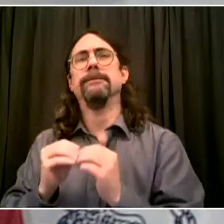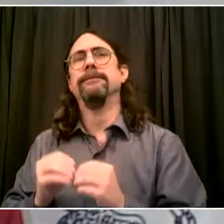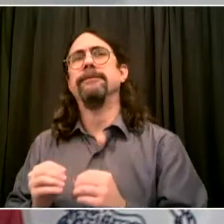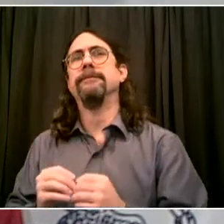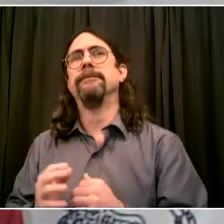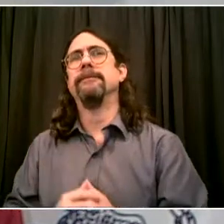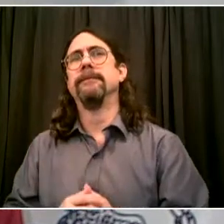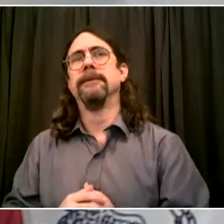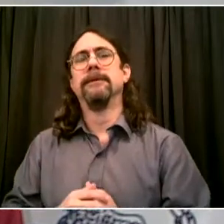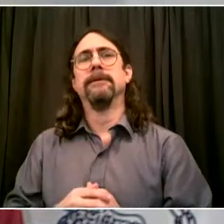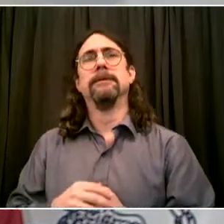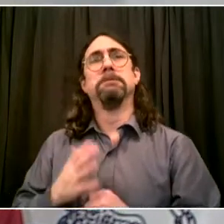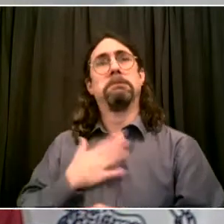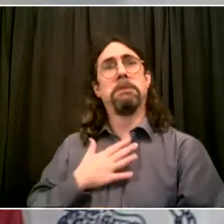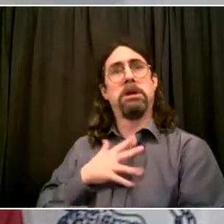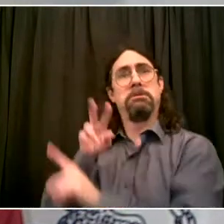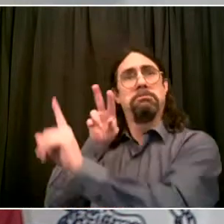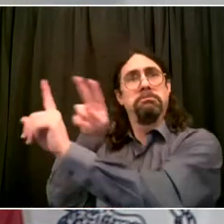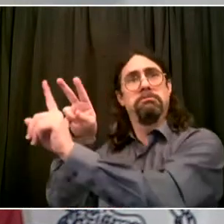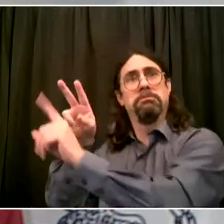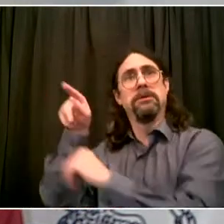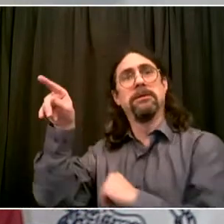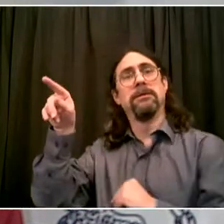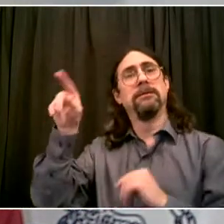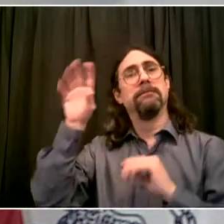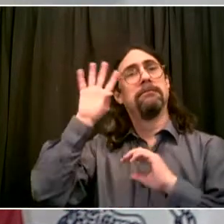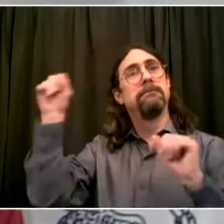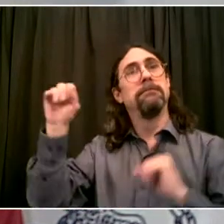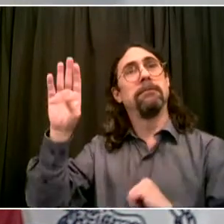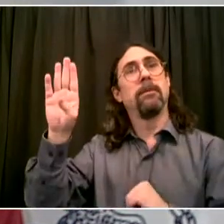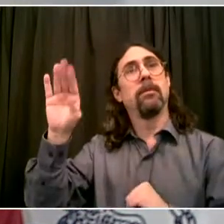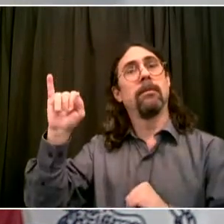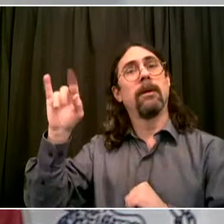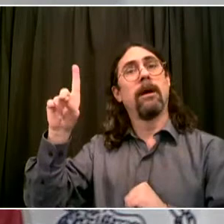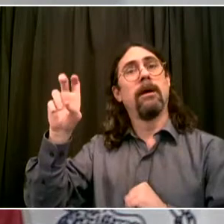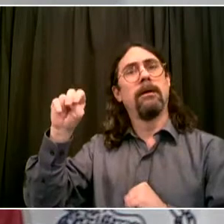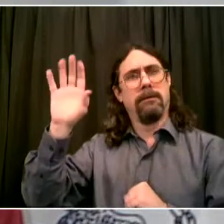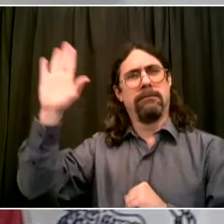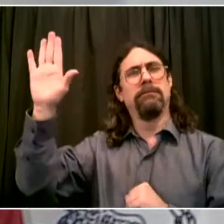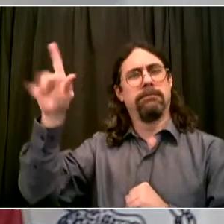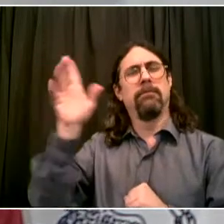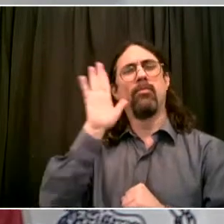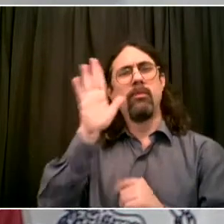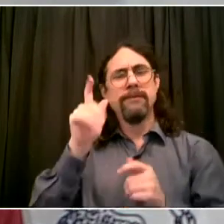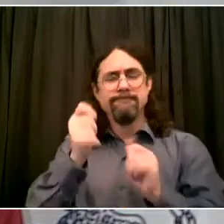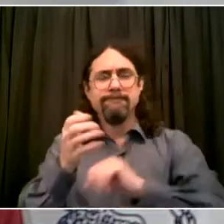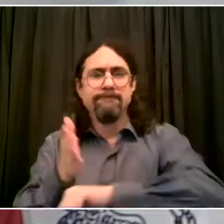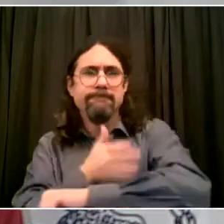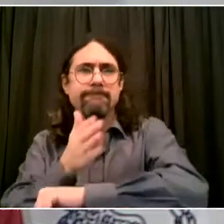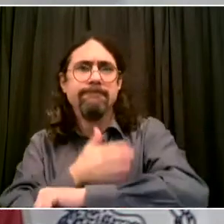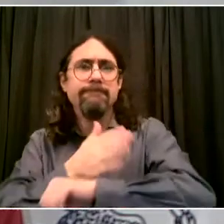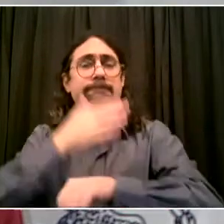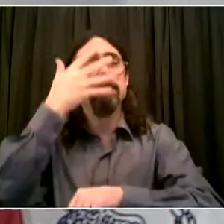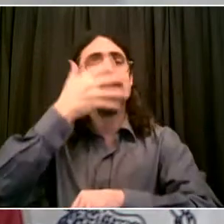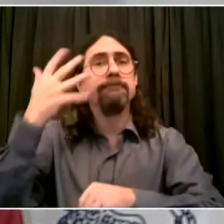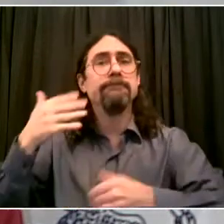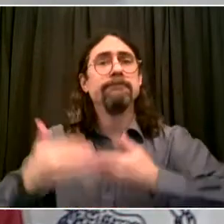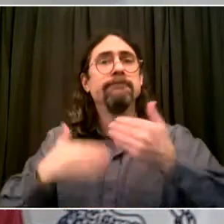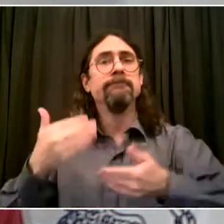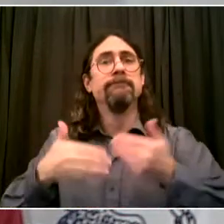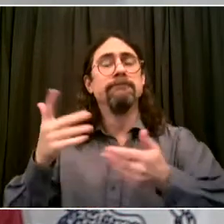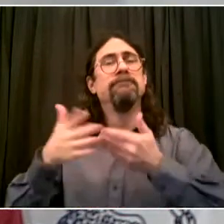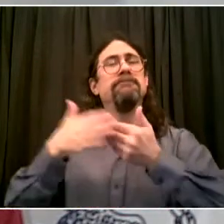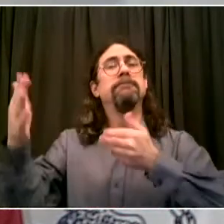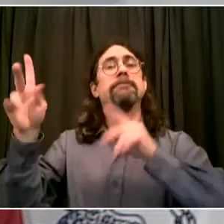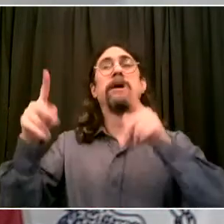undocumented, and faster efforts to get people citizenship. So I do think it's a very, very different environment now, but it's something I'll continue to take a